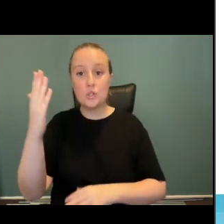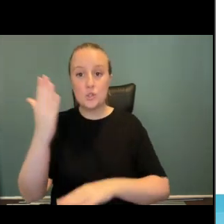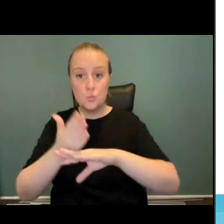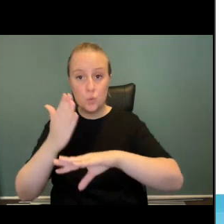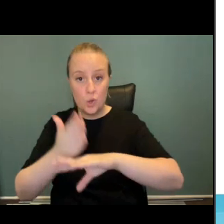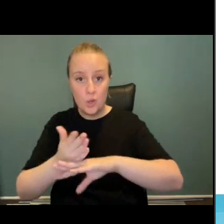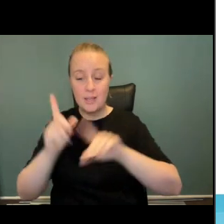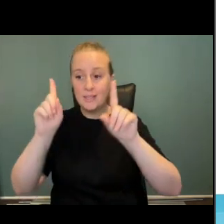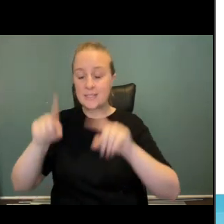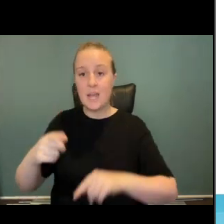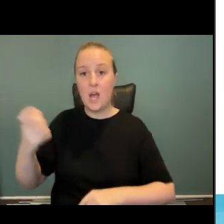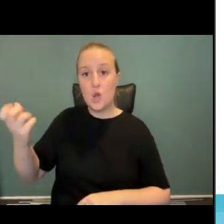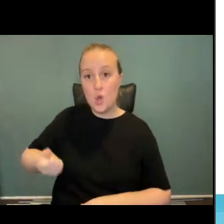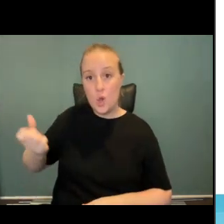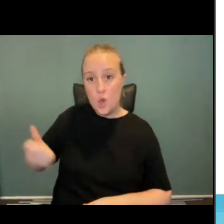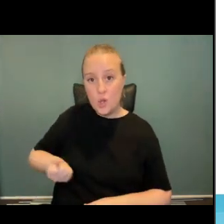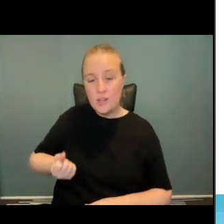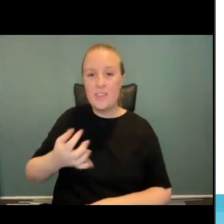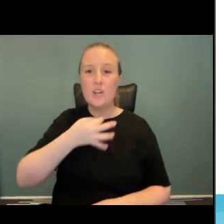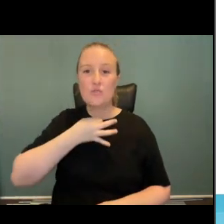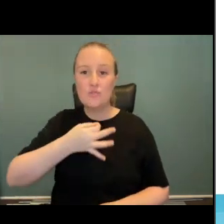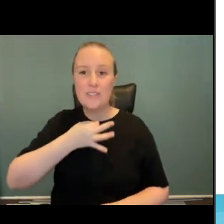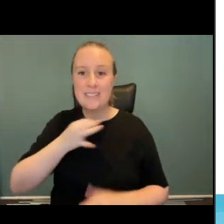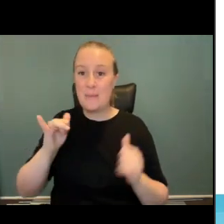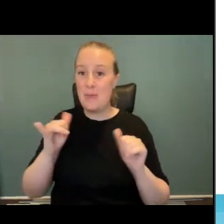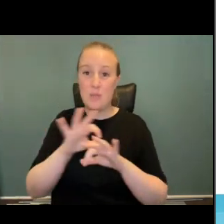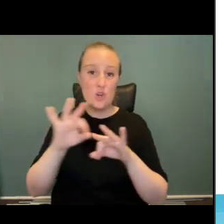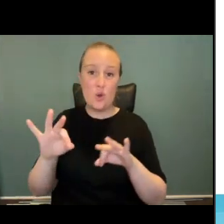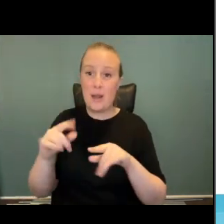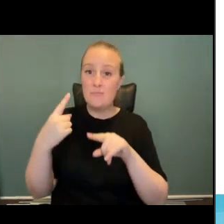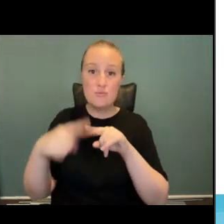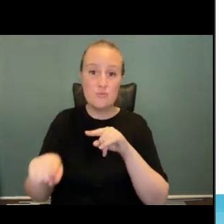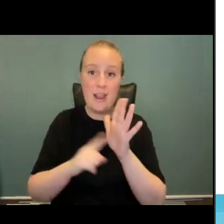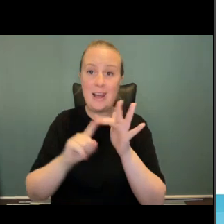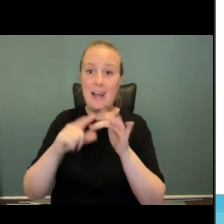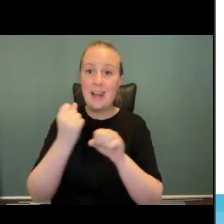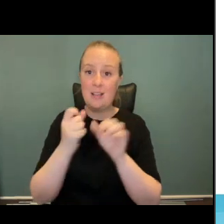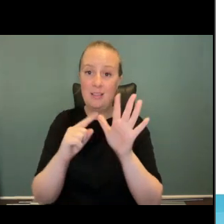means tested out. Okay, that's all my part. Back to Danny.